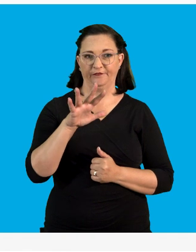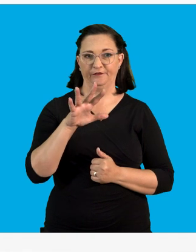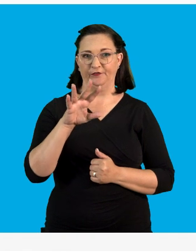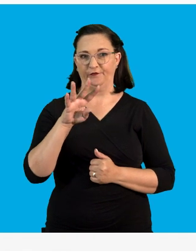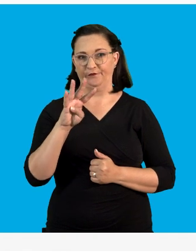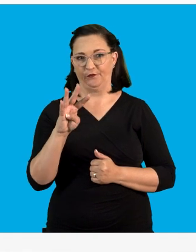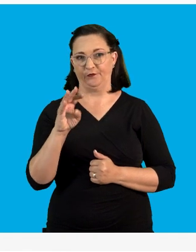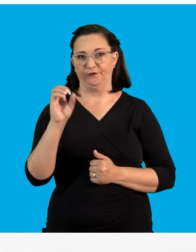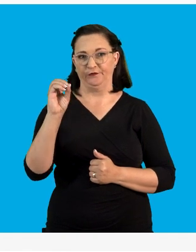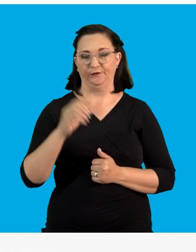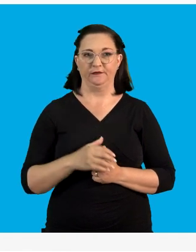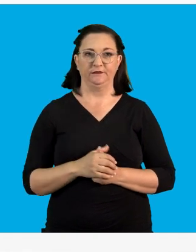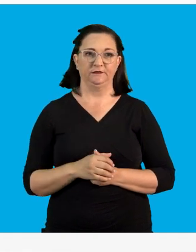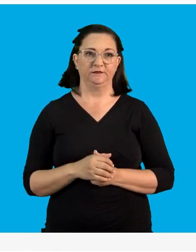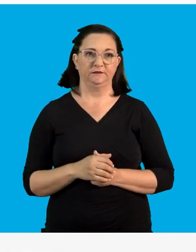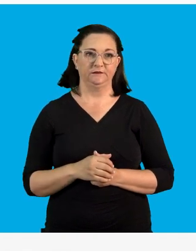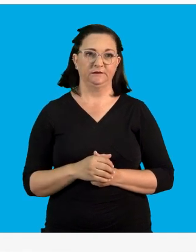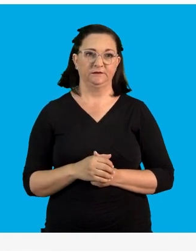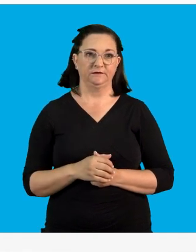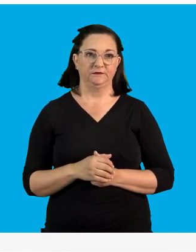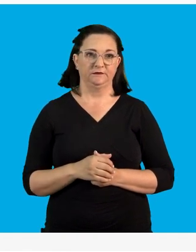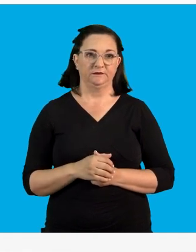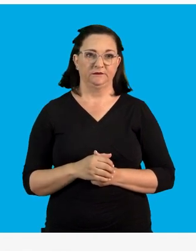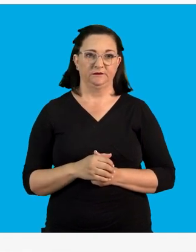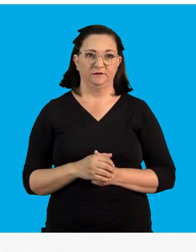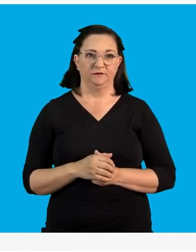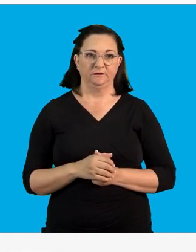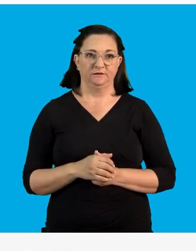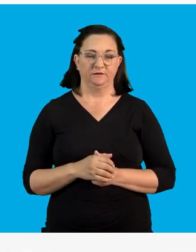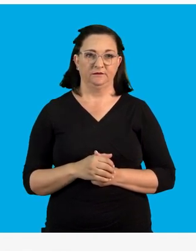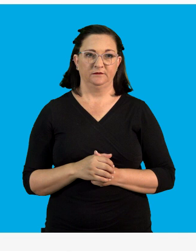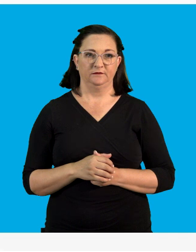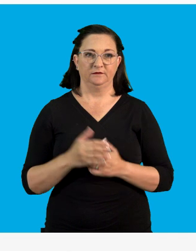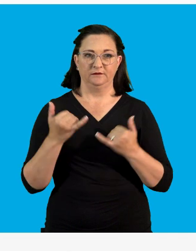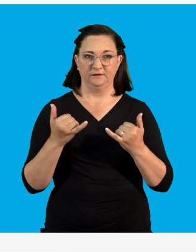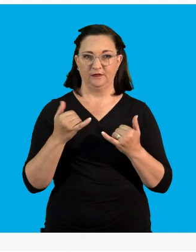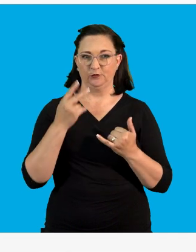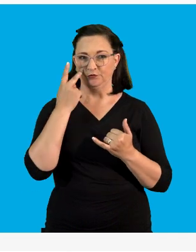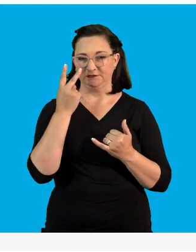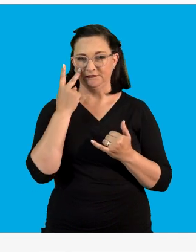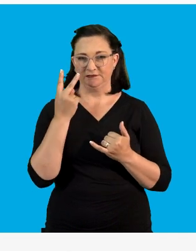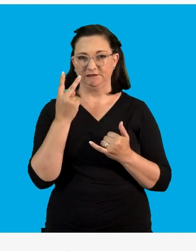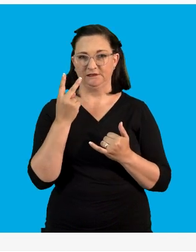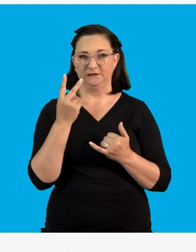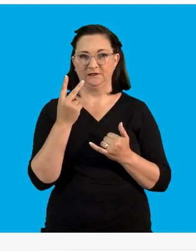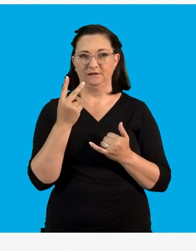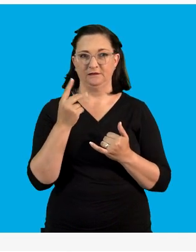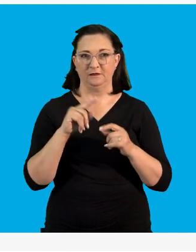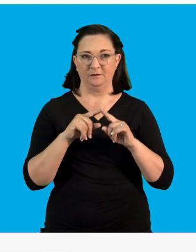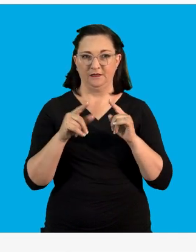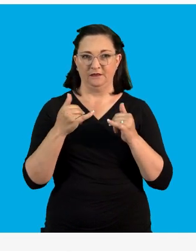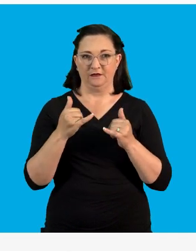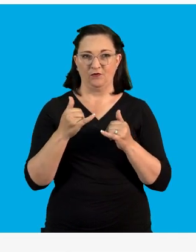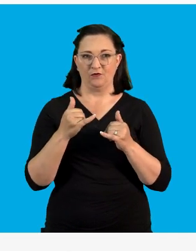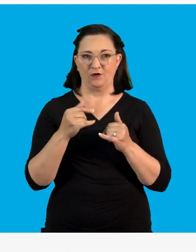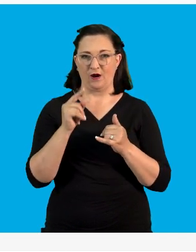54 degrees. There is a margin of error that we would find ourselves working with. It doesn't mean